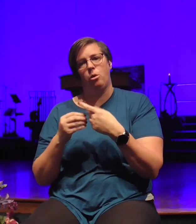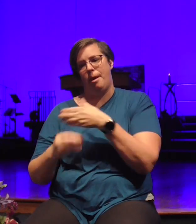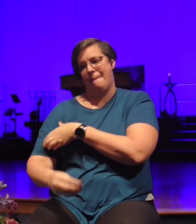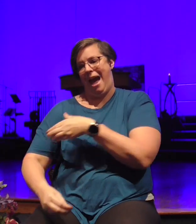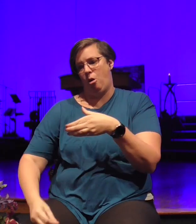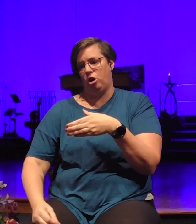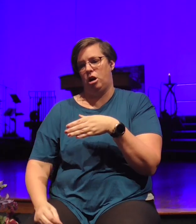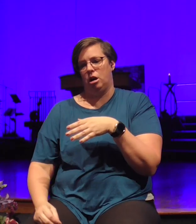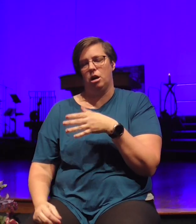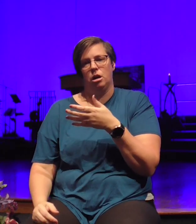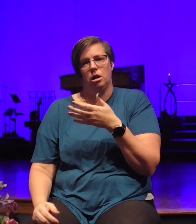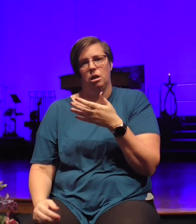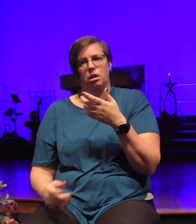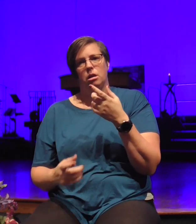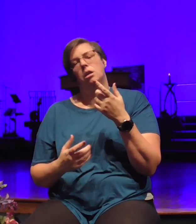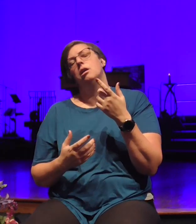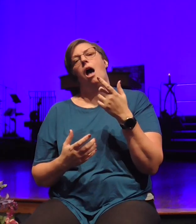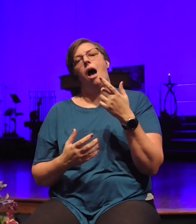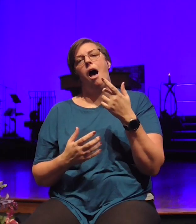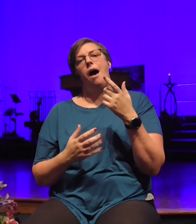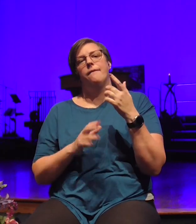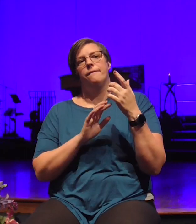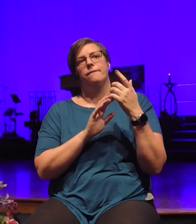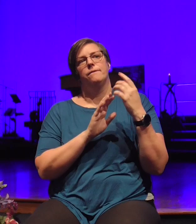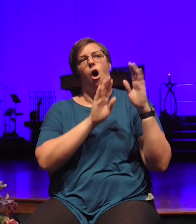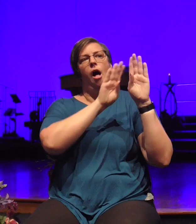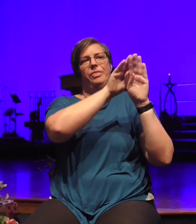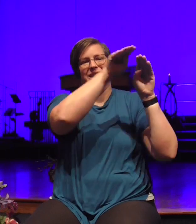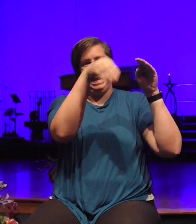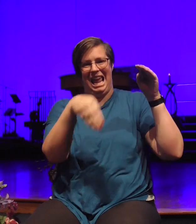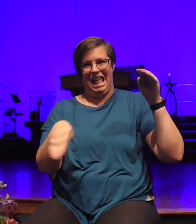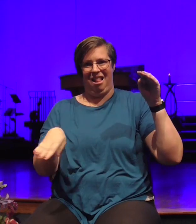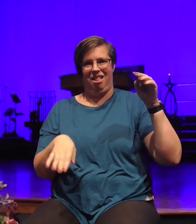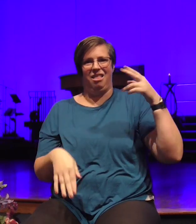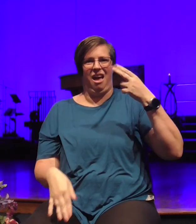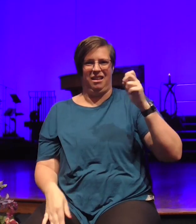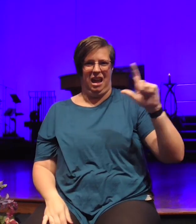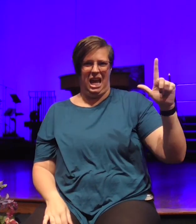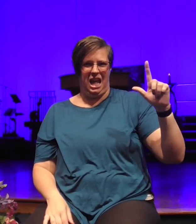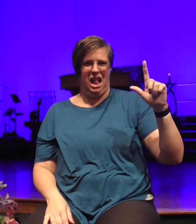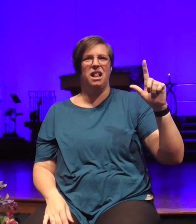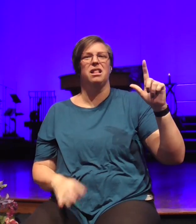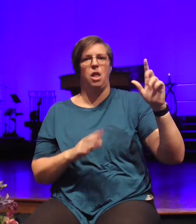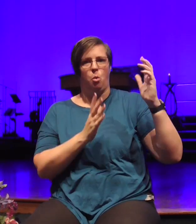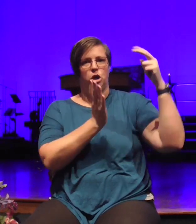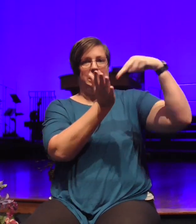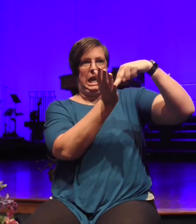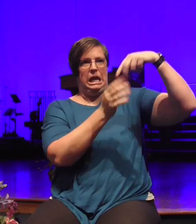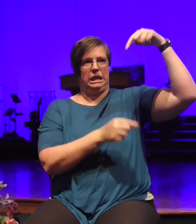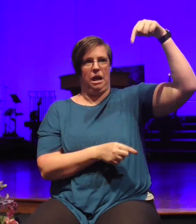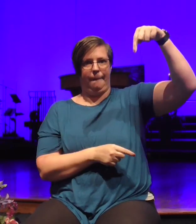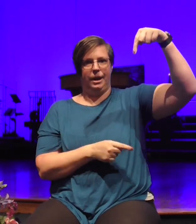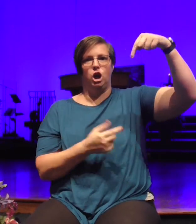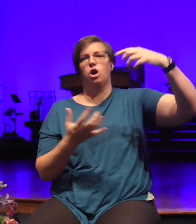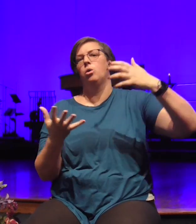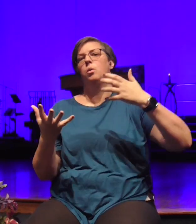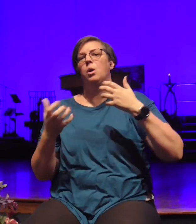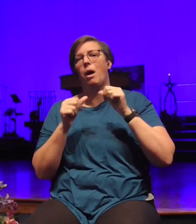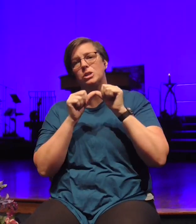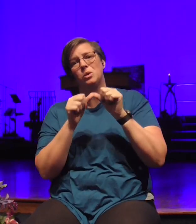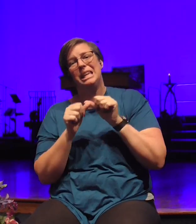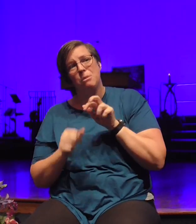on the top of a hill, and how we tend to want to escape the negative things of our life and go up higher. And